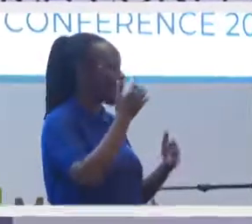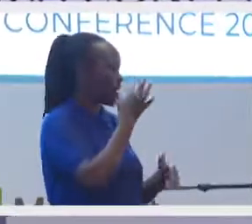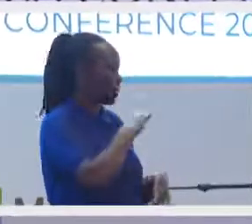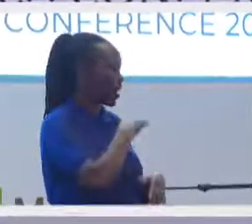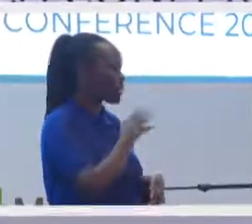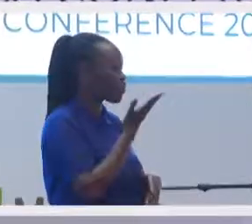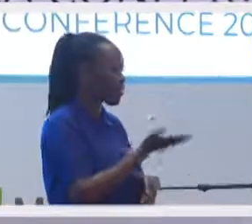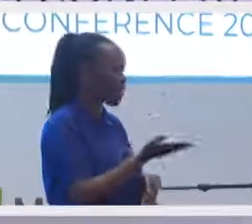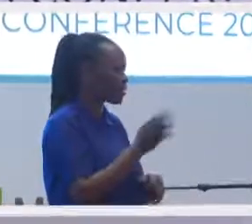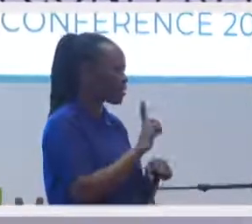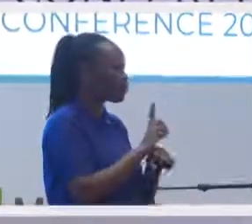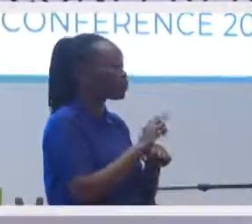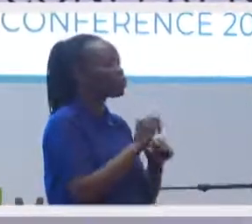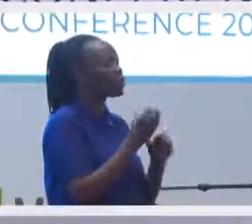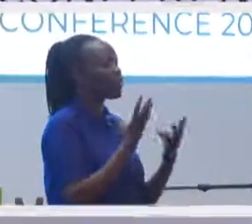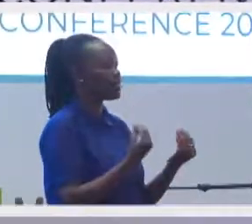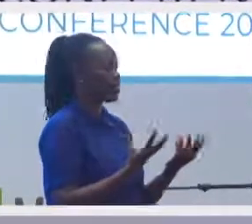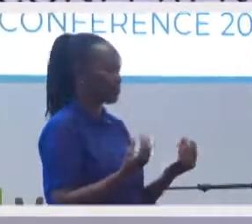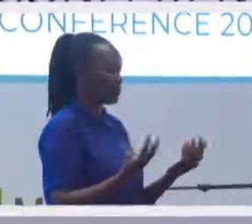that.